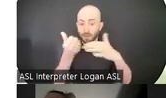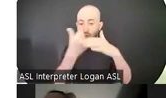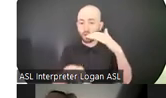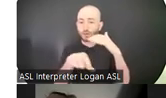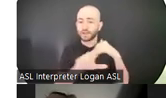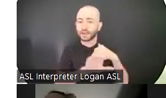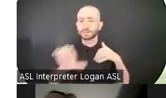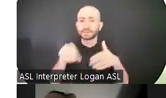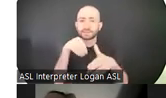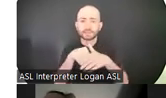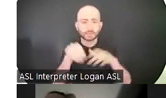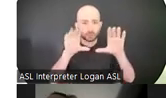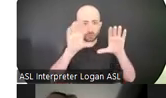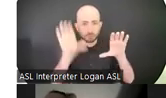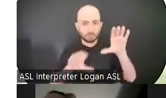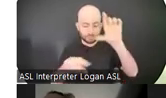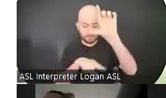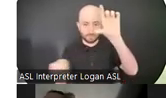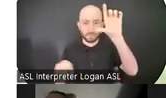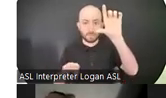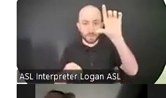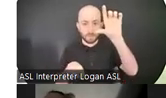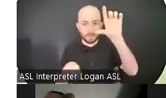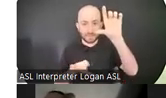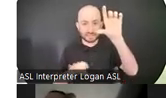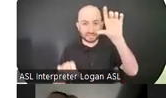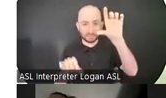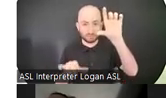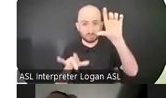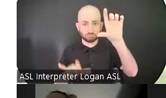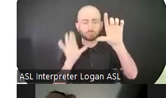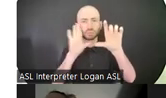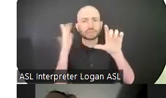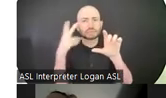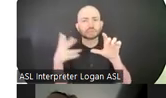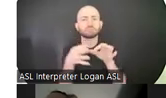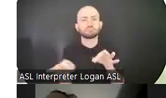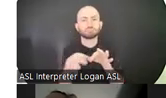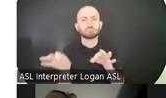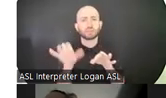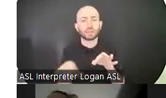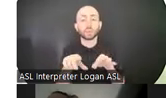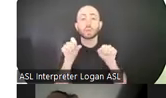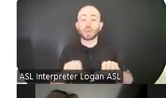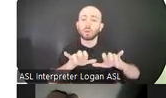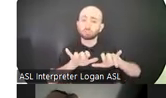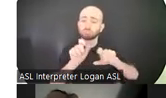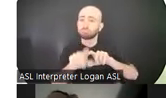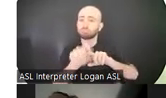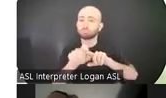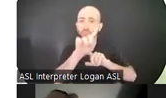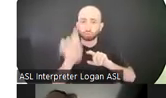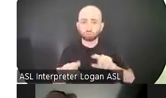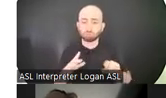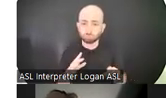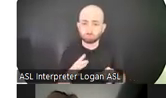your Zoom window. You can put tech support and questions in the chat. Finally, we are offering